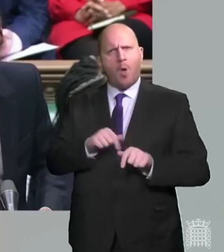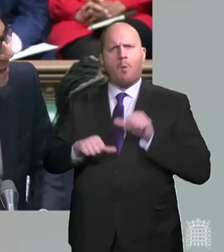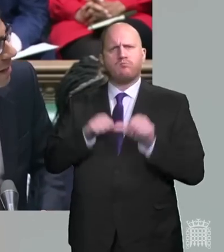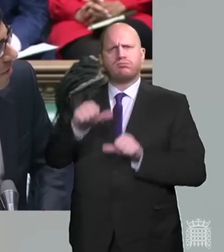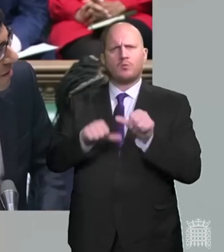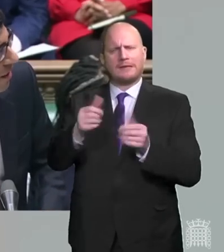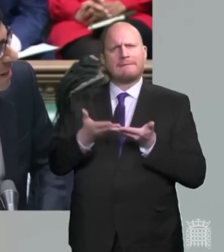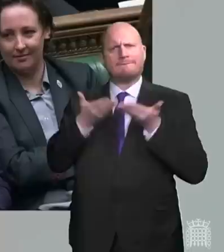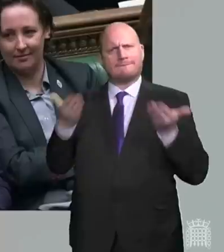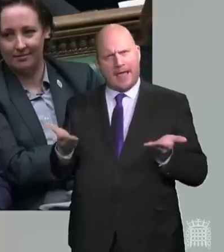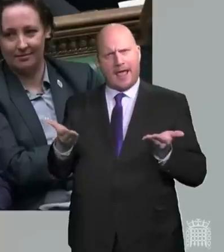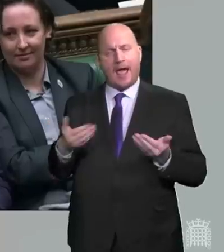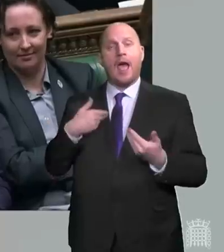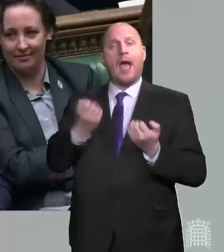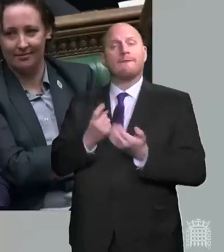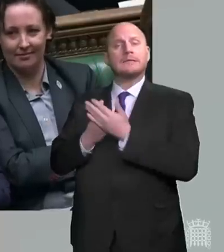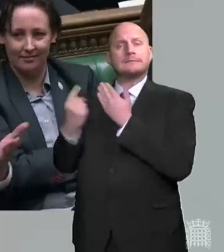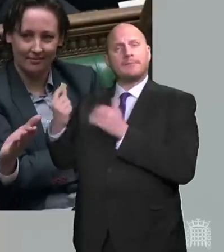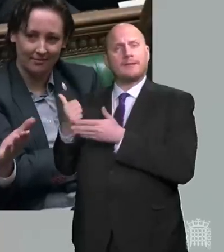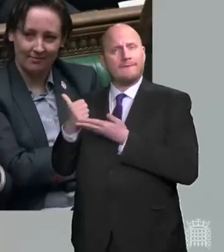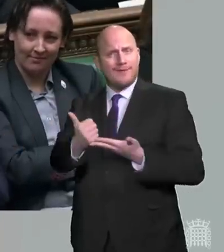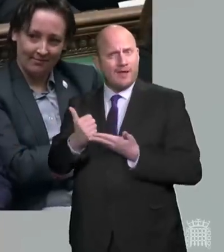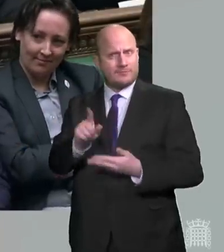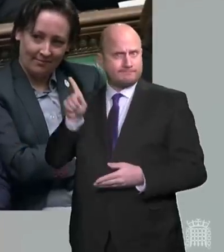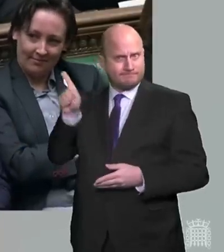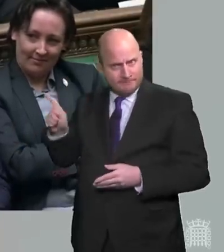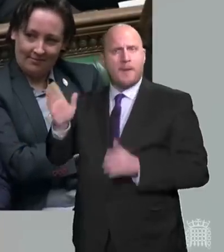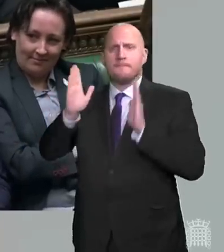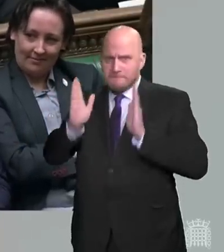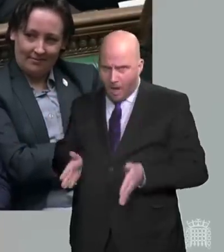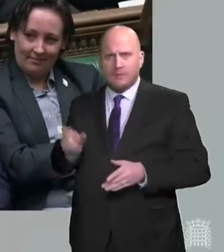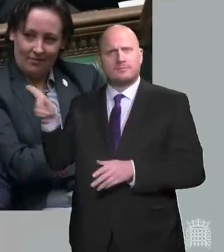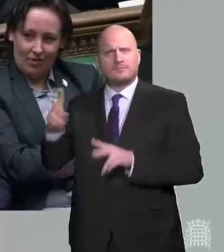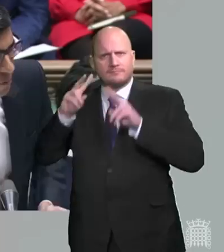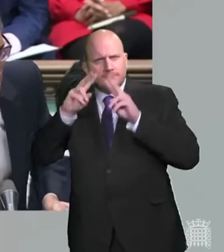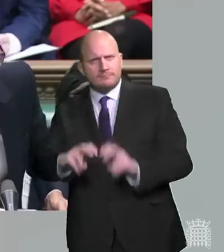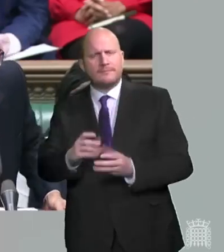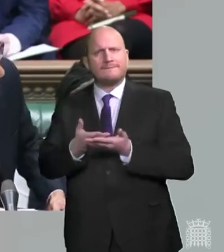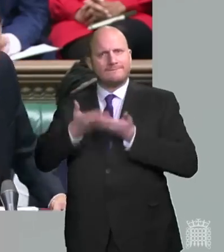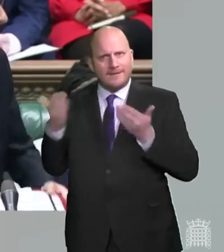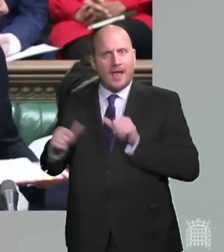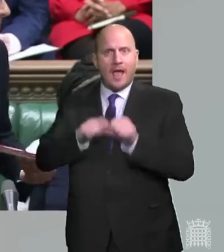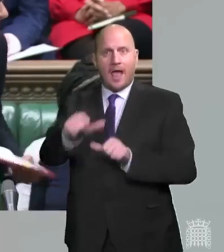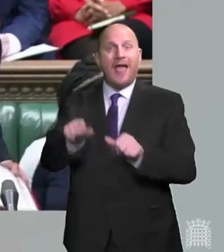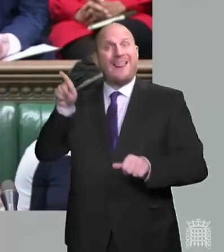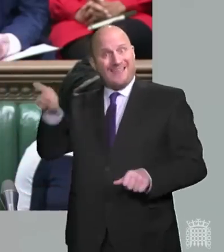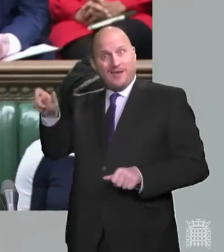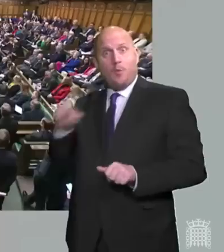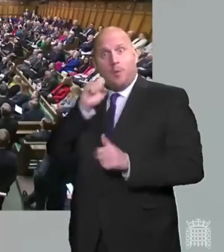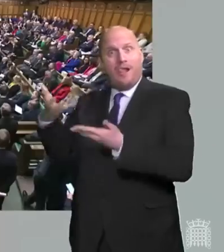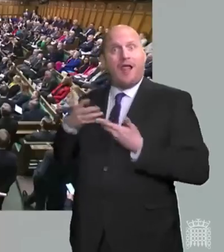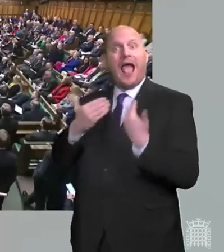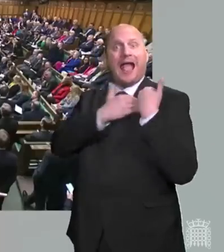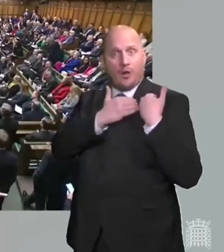that the independent adviser conducts his investigation. That's how we will ensure accountability, and that's what I will deliver. Rob